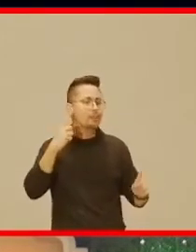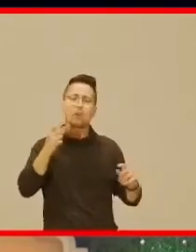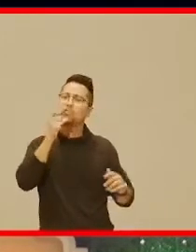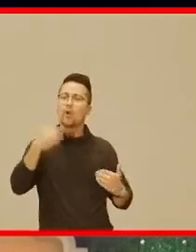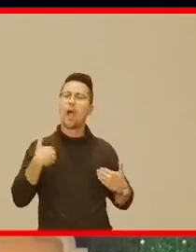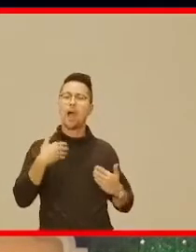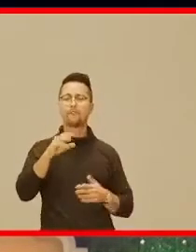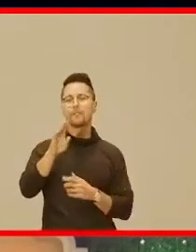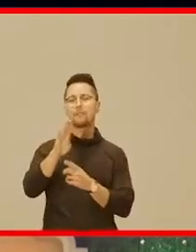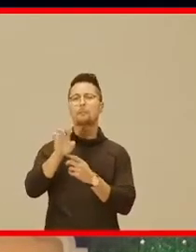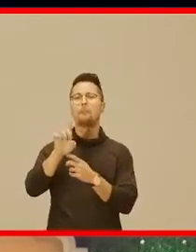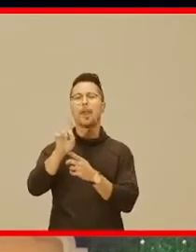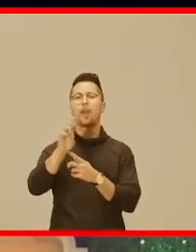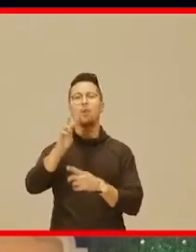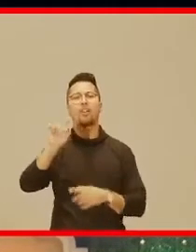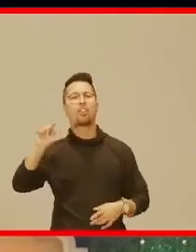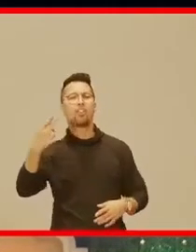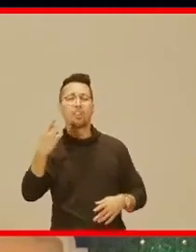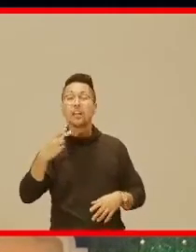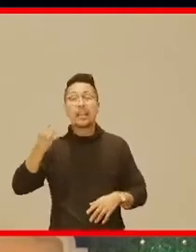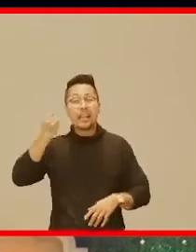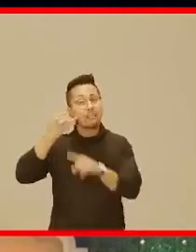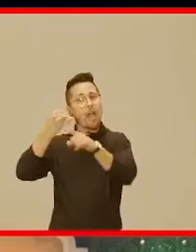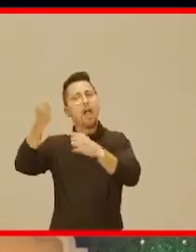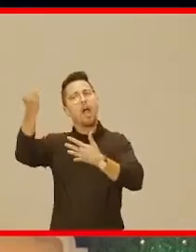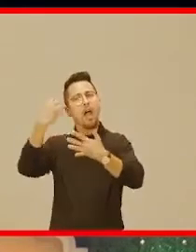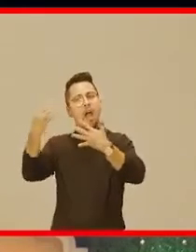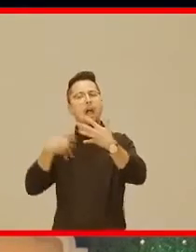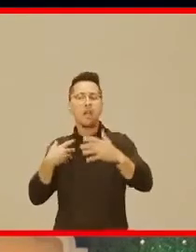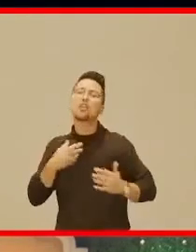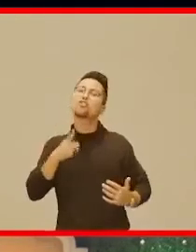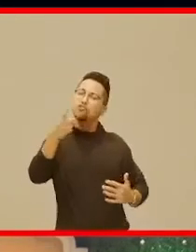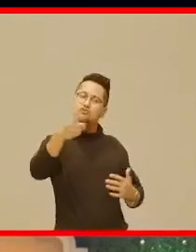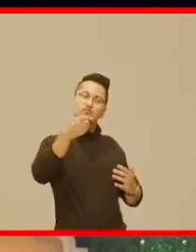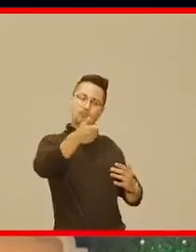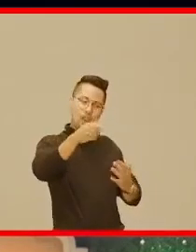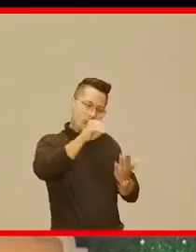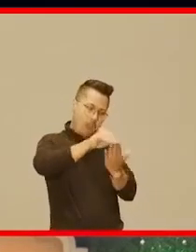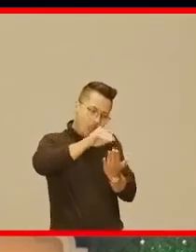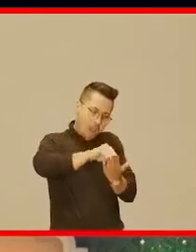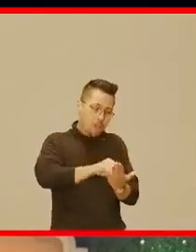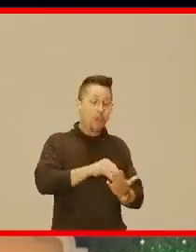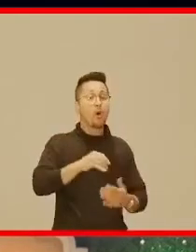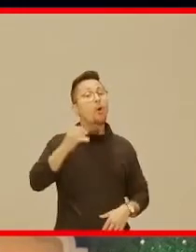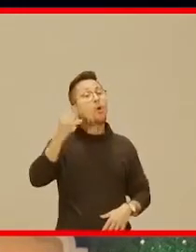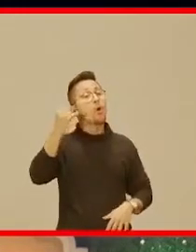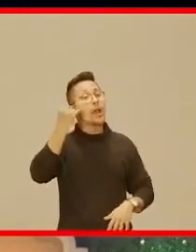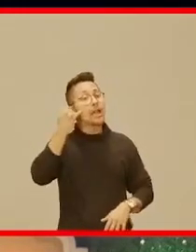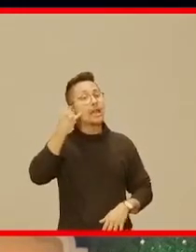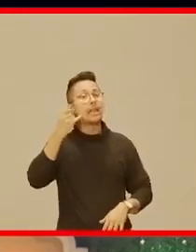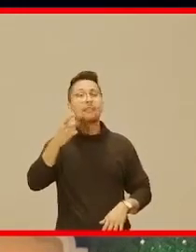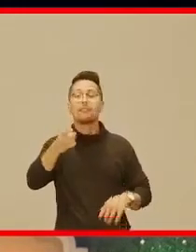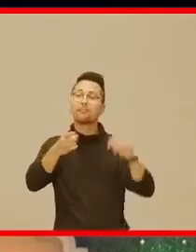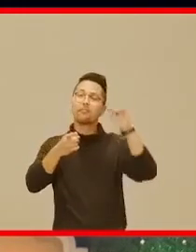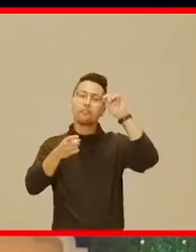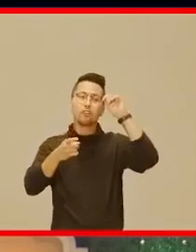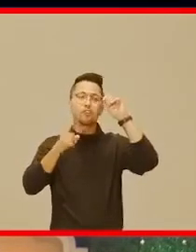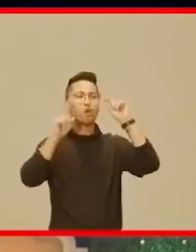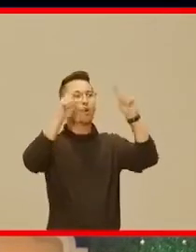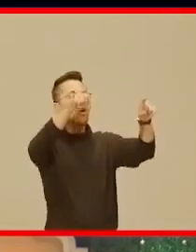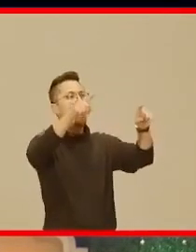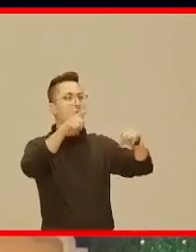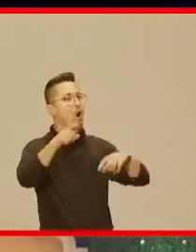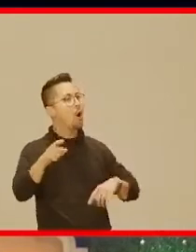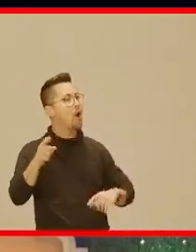their counter arguments. So then when this bill or this policy issue comes up in committee, and let's say you're testifying, you already know what their